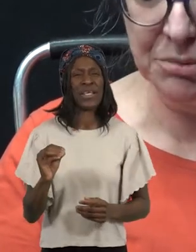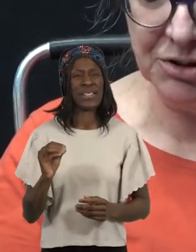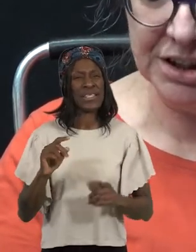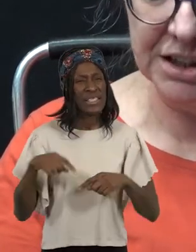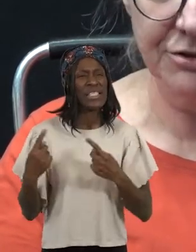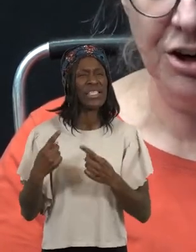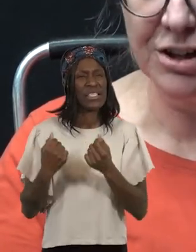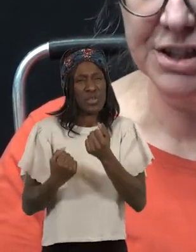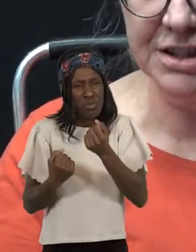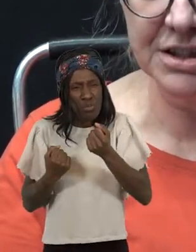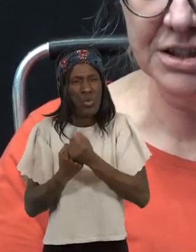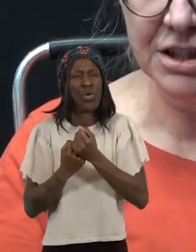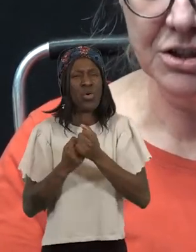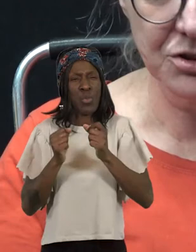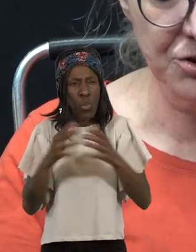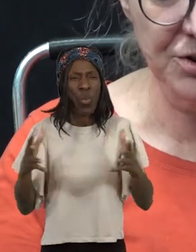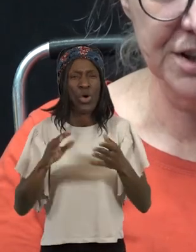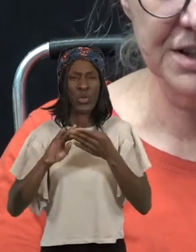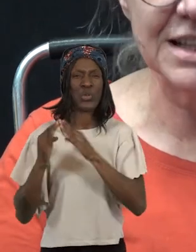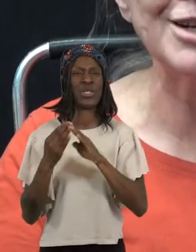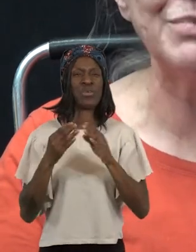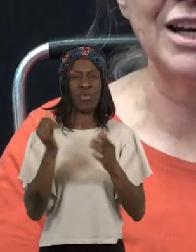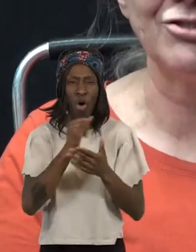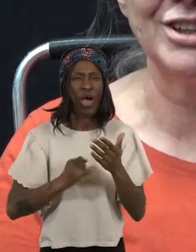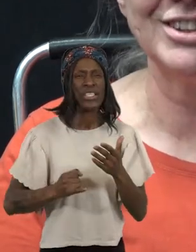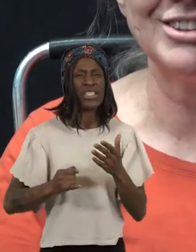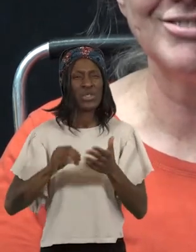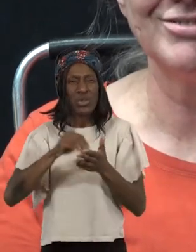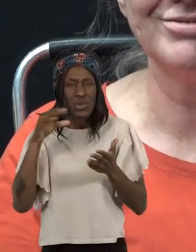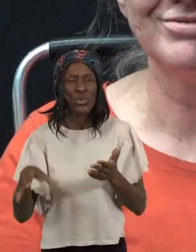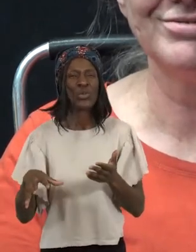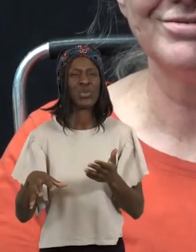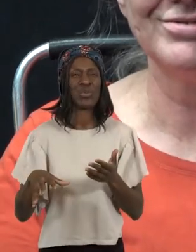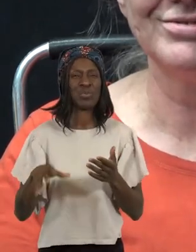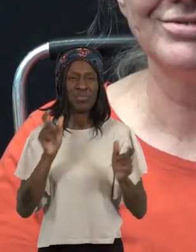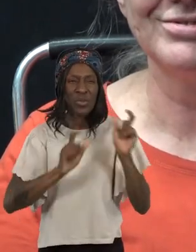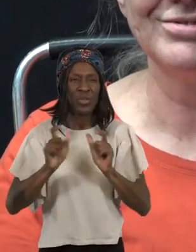growing community of artists, students, and patrons.